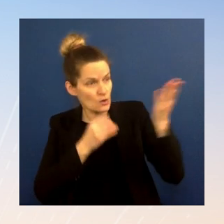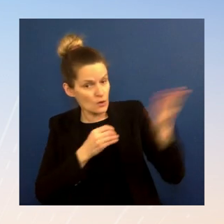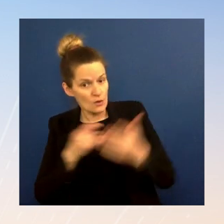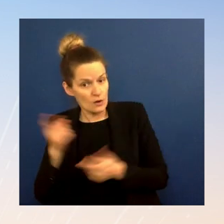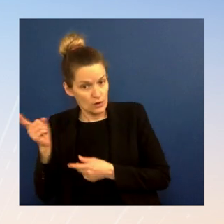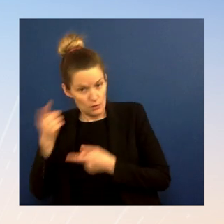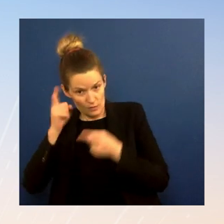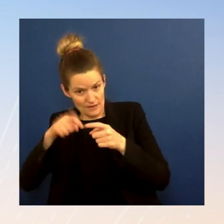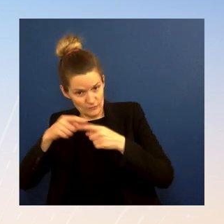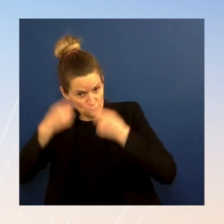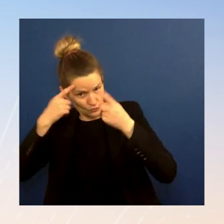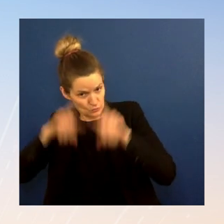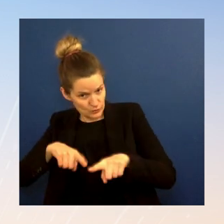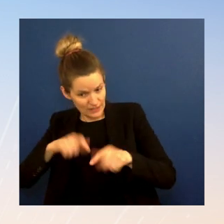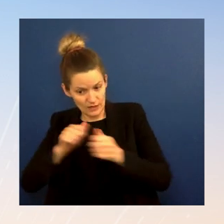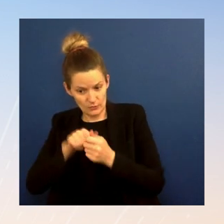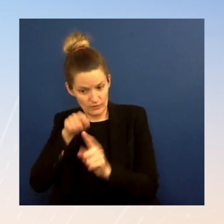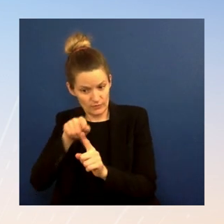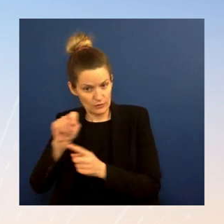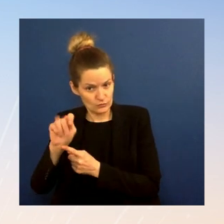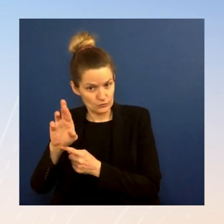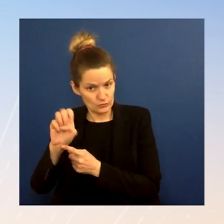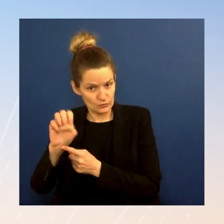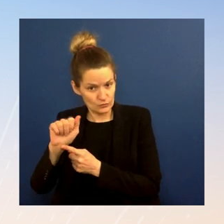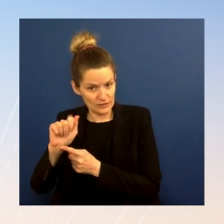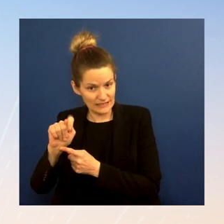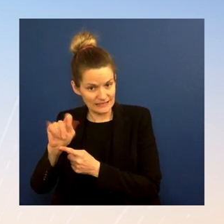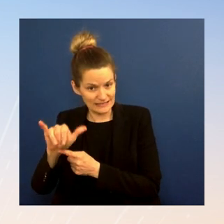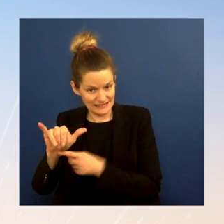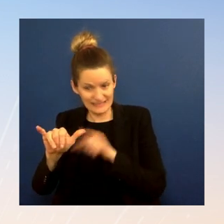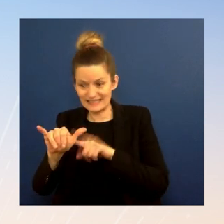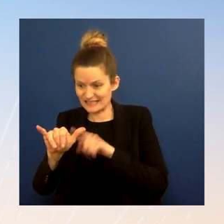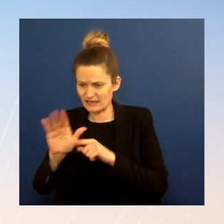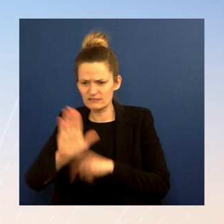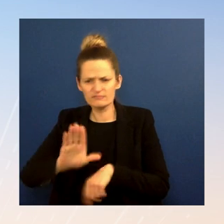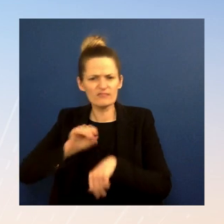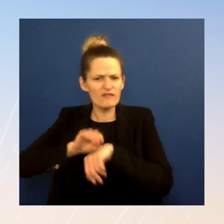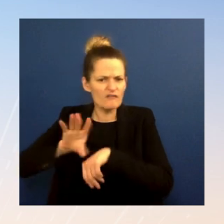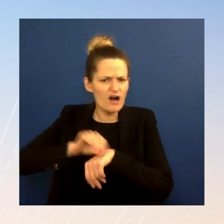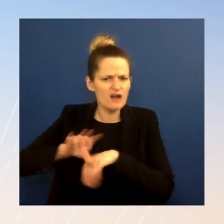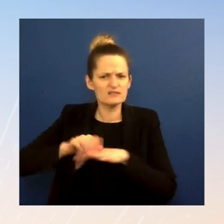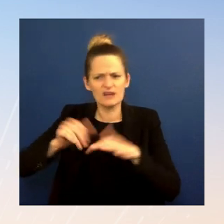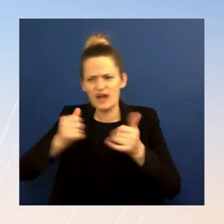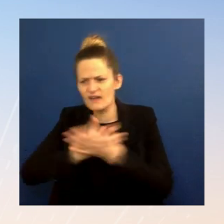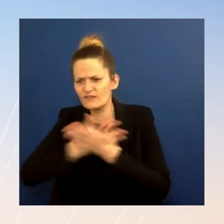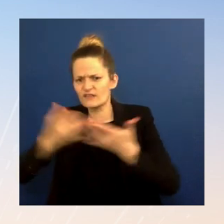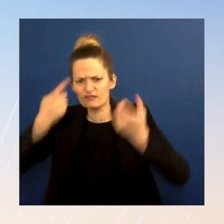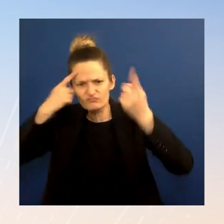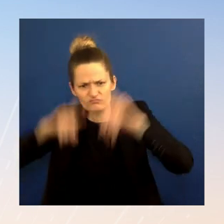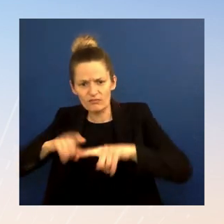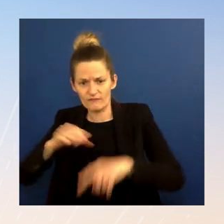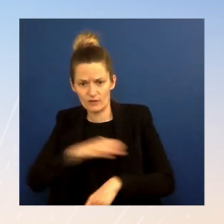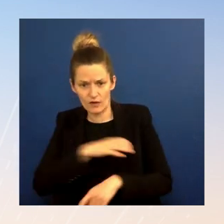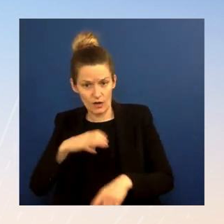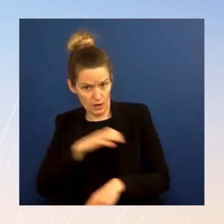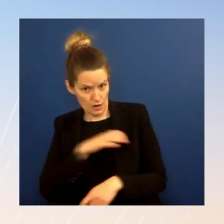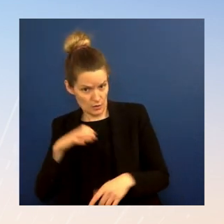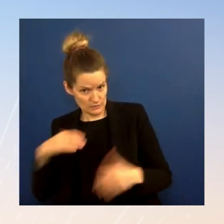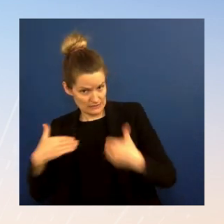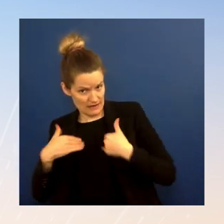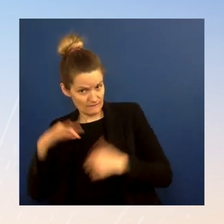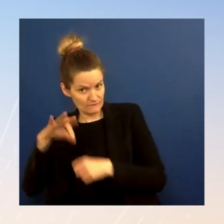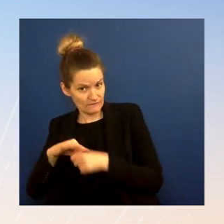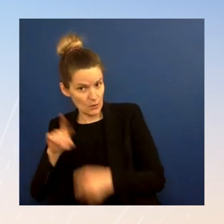to lawfully affirm it? Well, if and when we have a deal, and we don't have a deal at this point, otherwise you would all